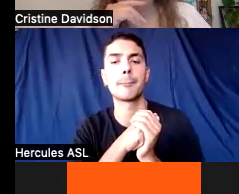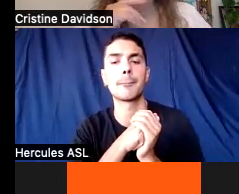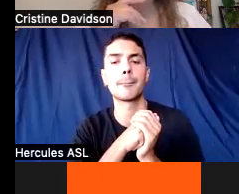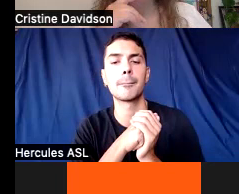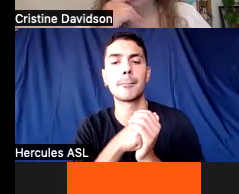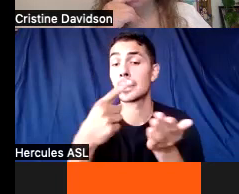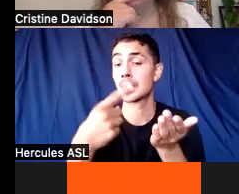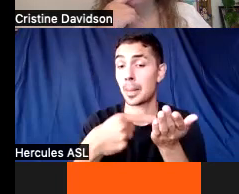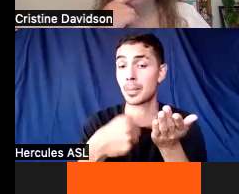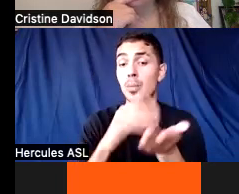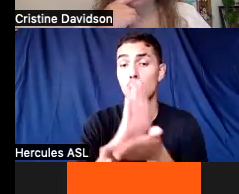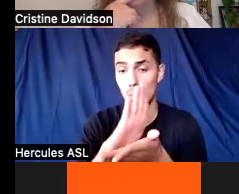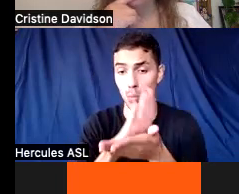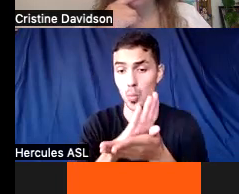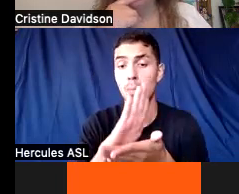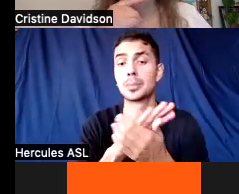Schools,